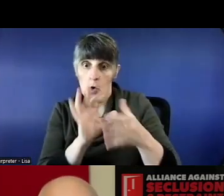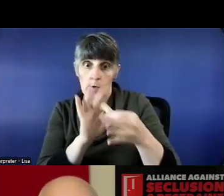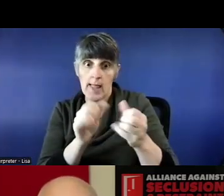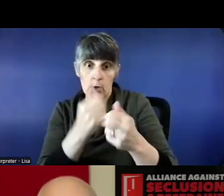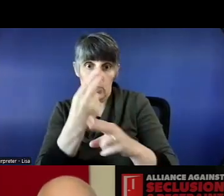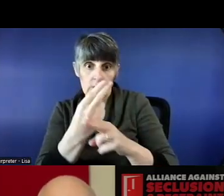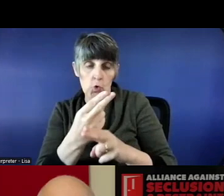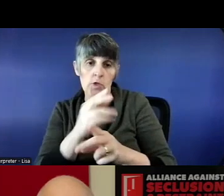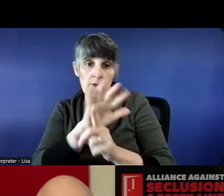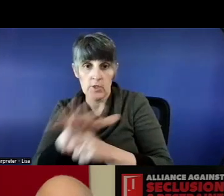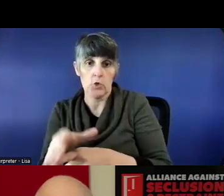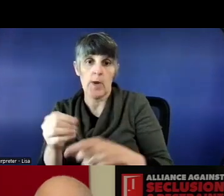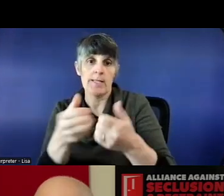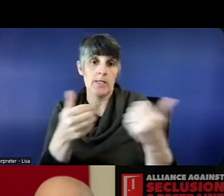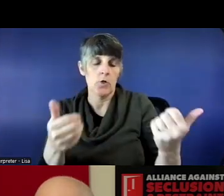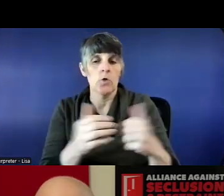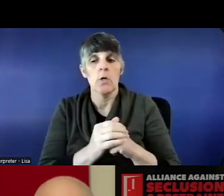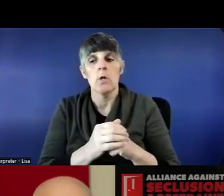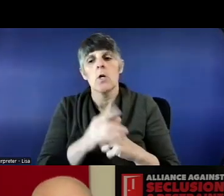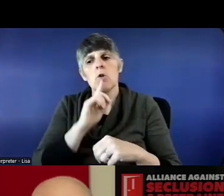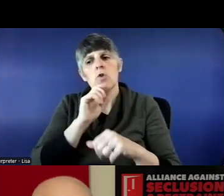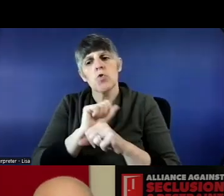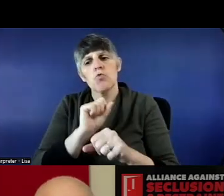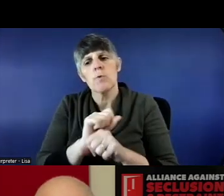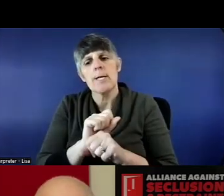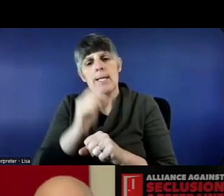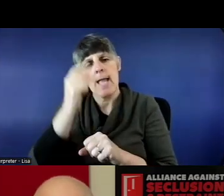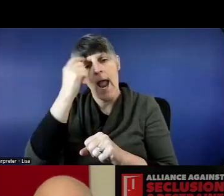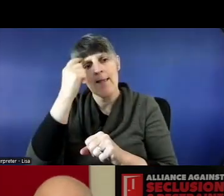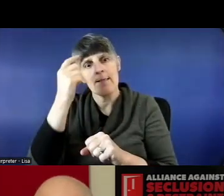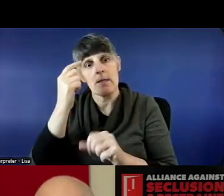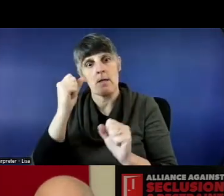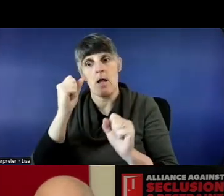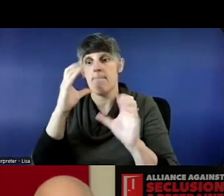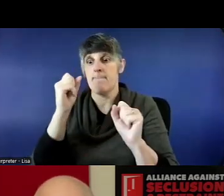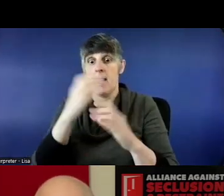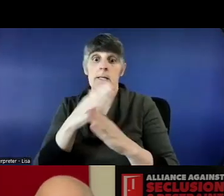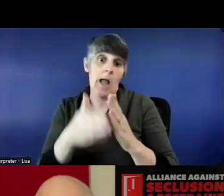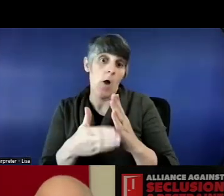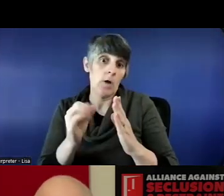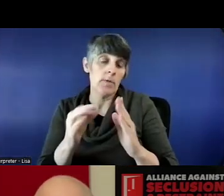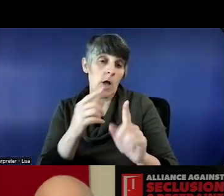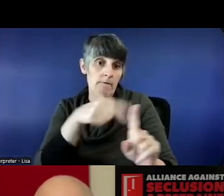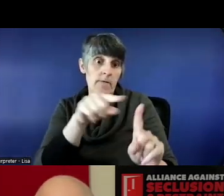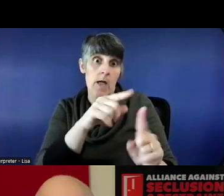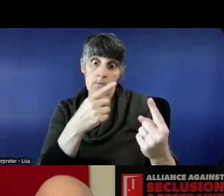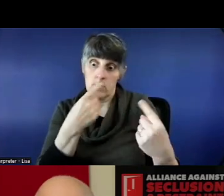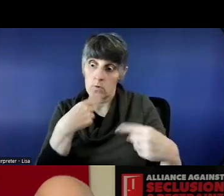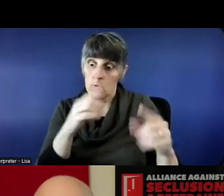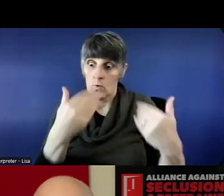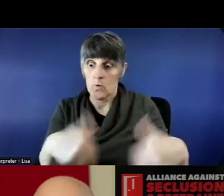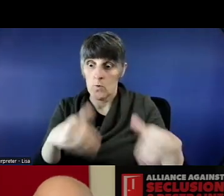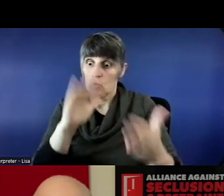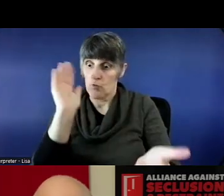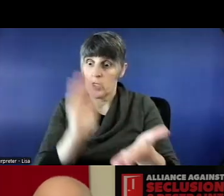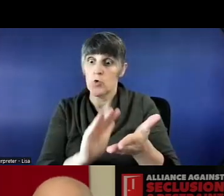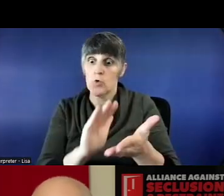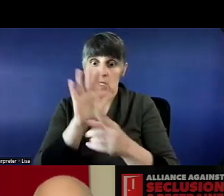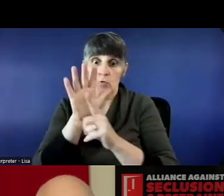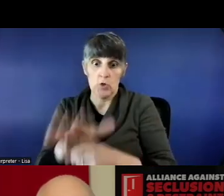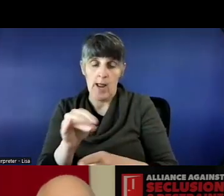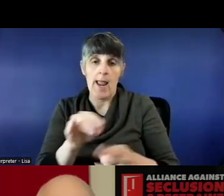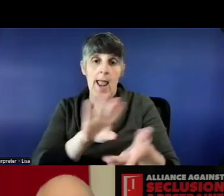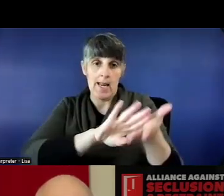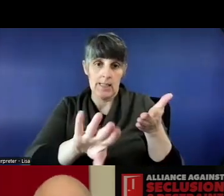use of restraint seclusion to really, I think, amazing outcomes of them significantly reducing restraint and